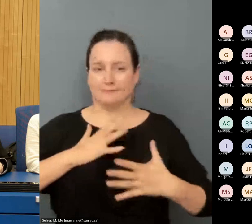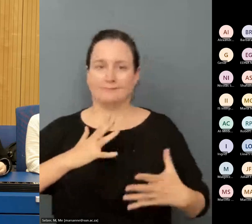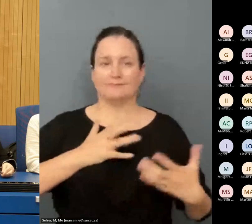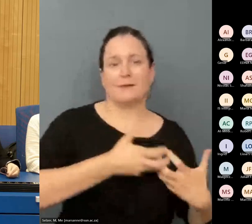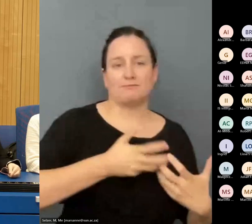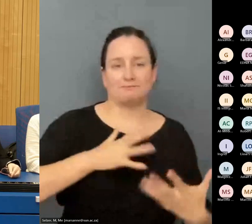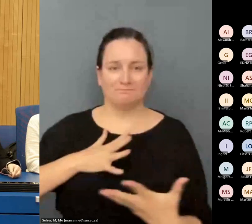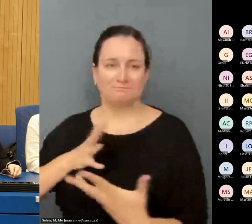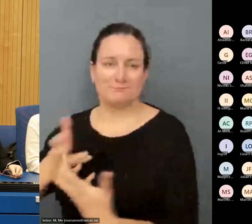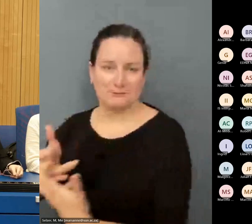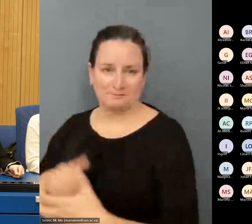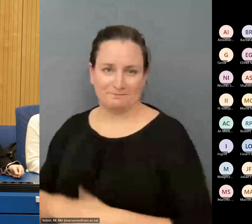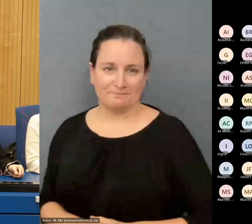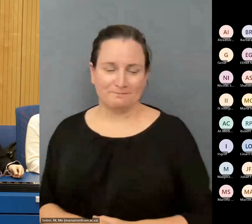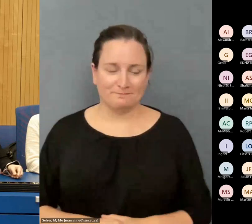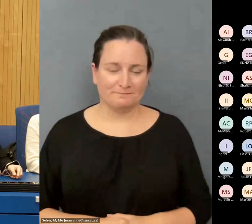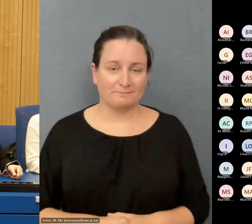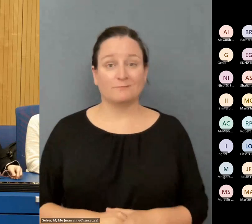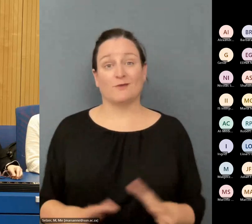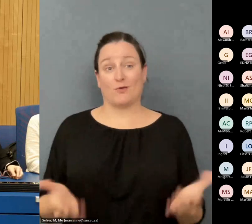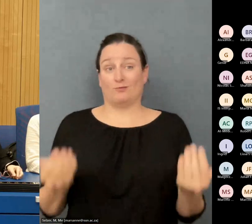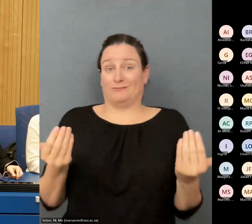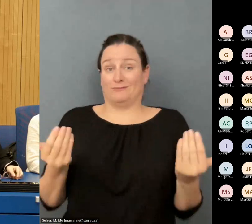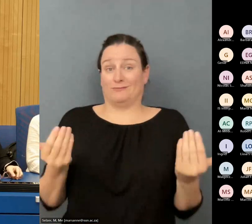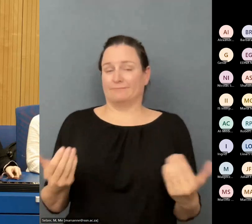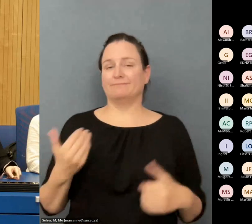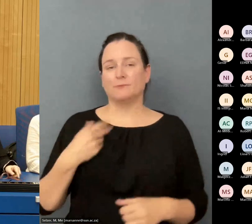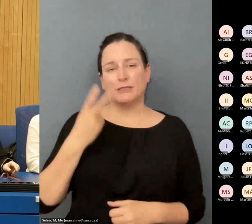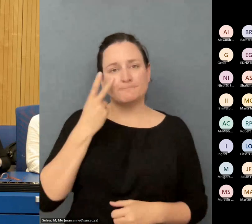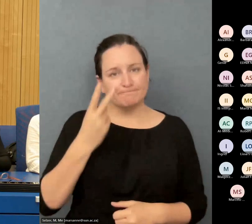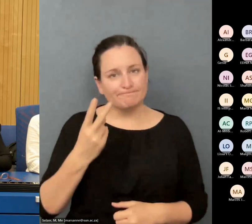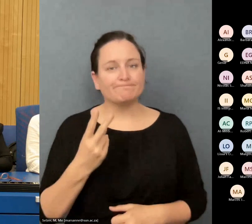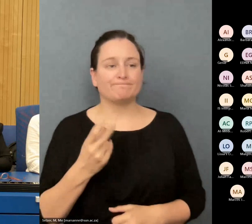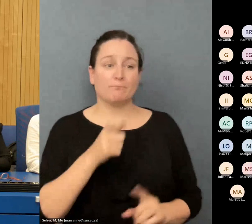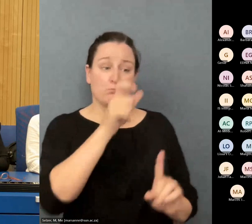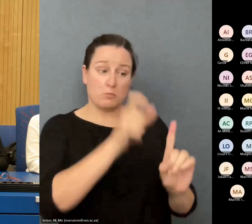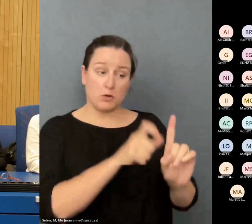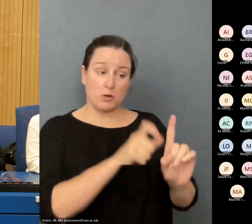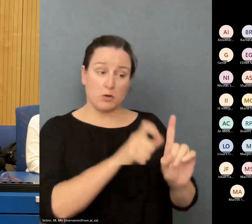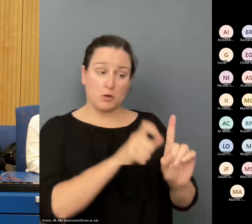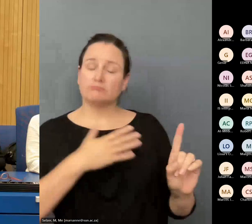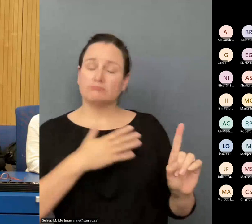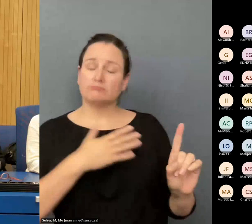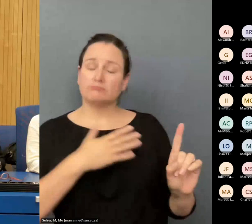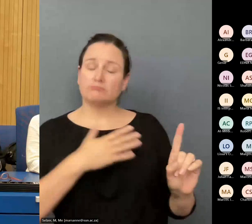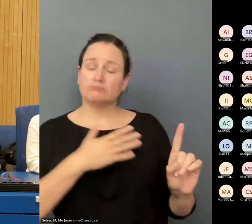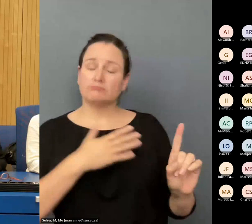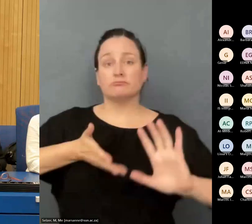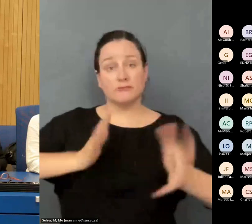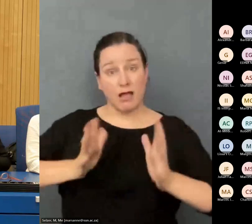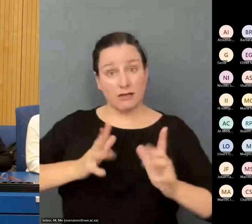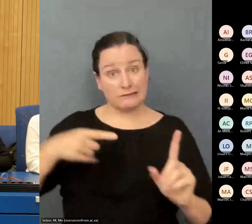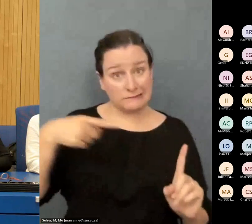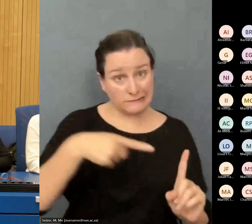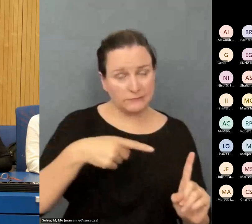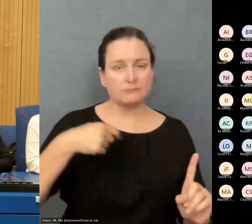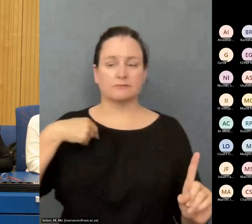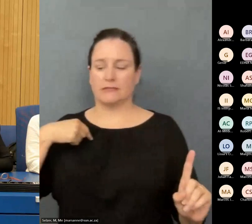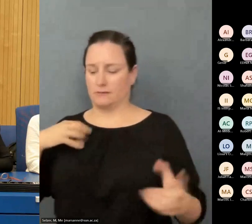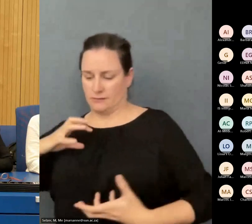kind of topic specifically for sign language users. So let me introduce you all to our first speaker